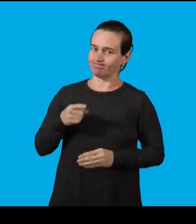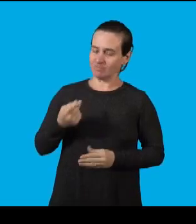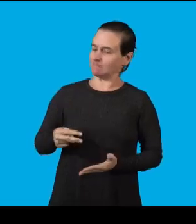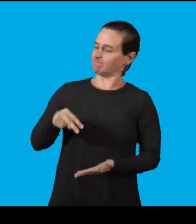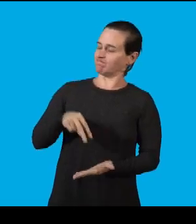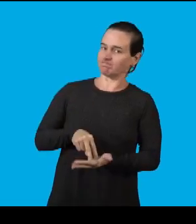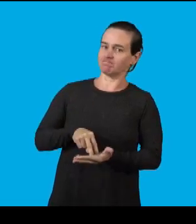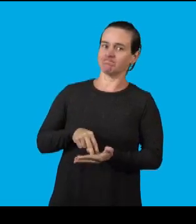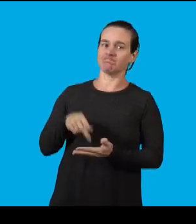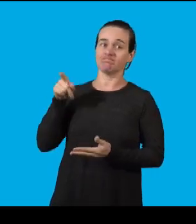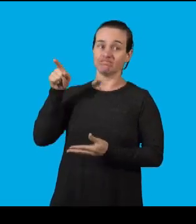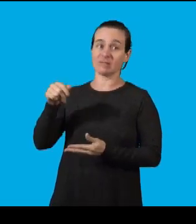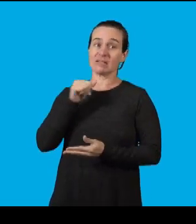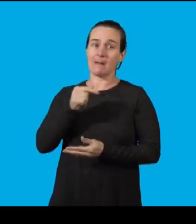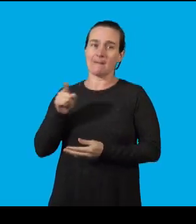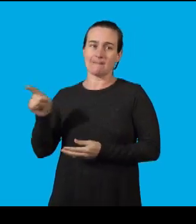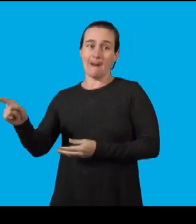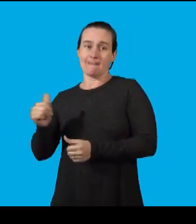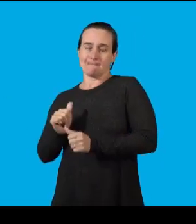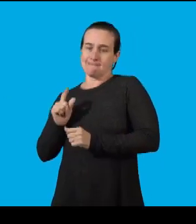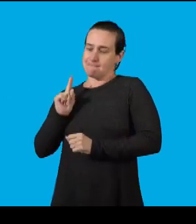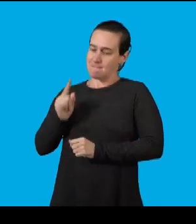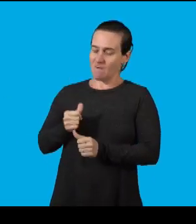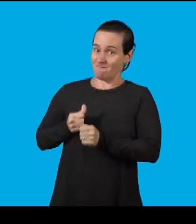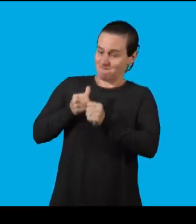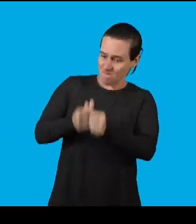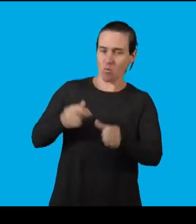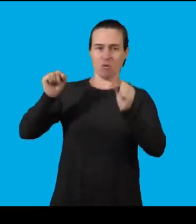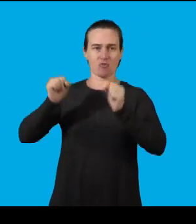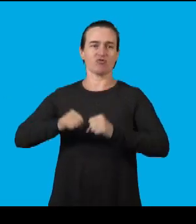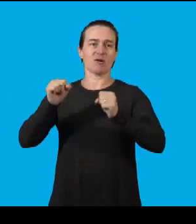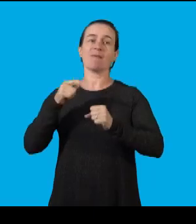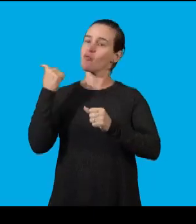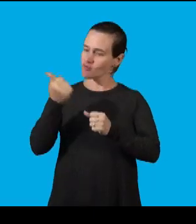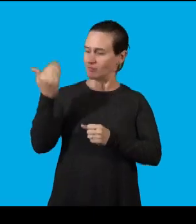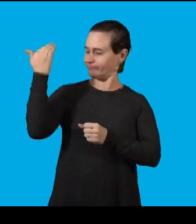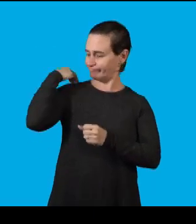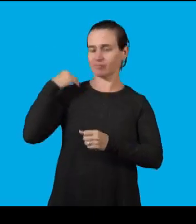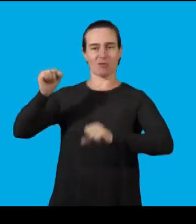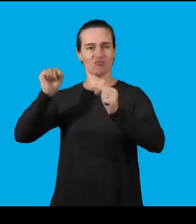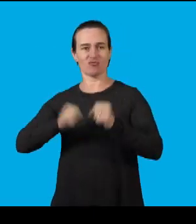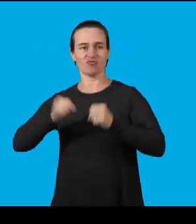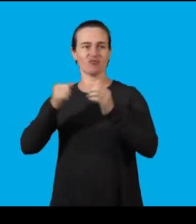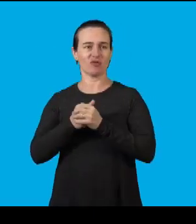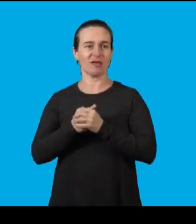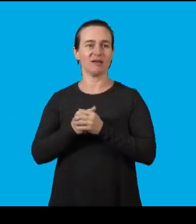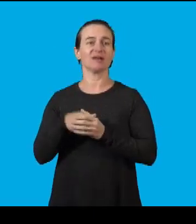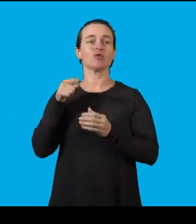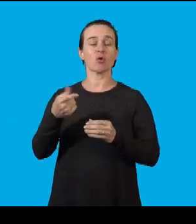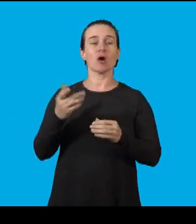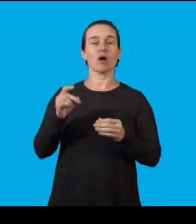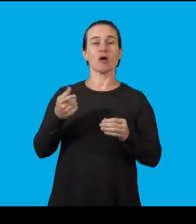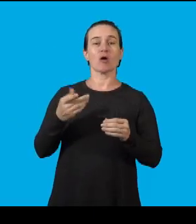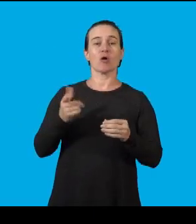there, that in accordance with existing agreements, the arrangements for the movement of